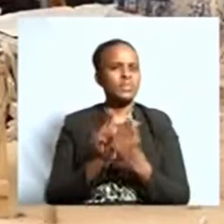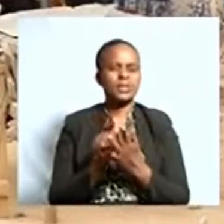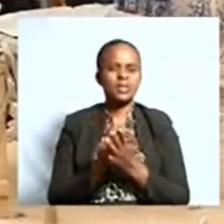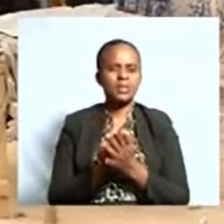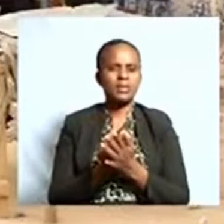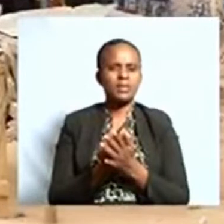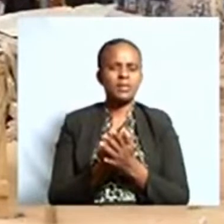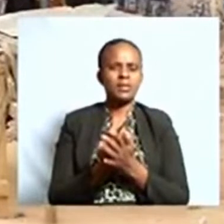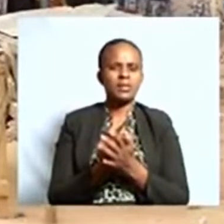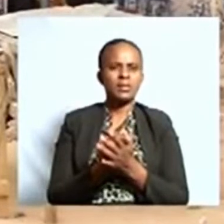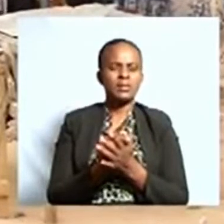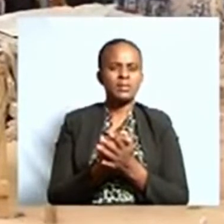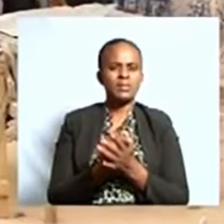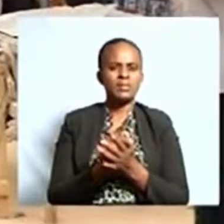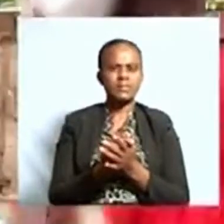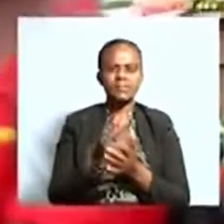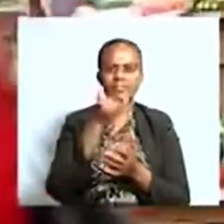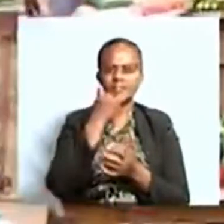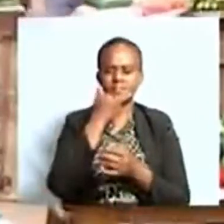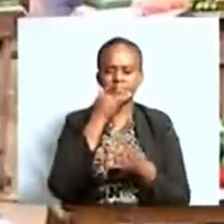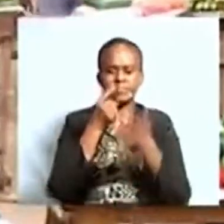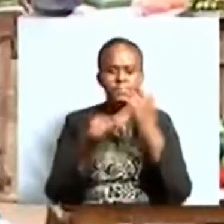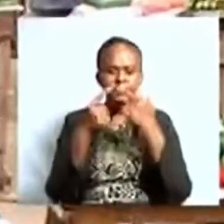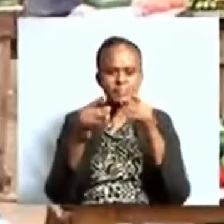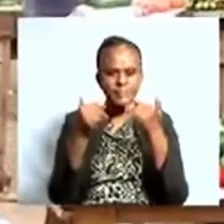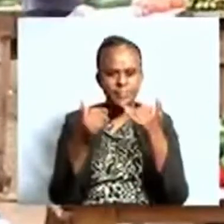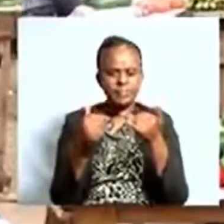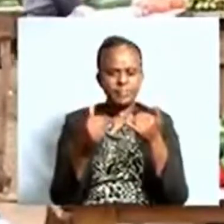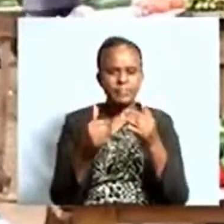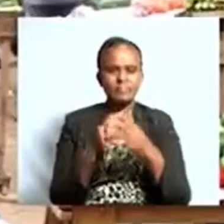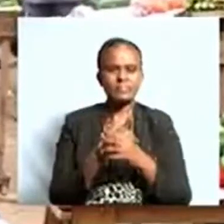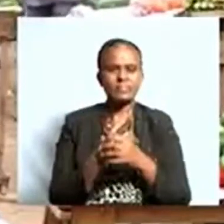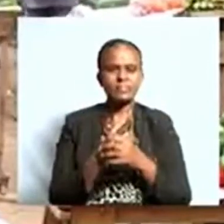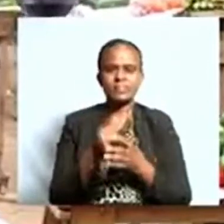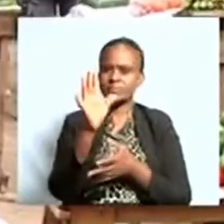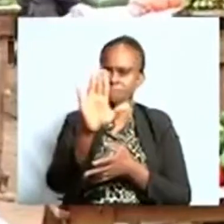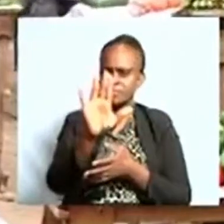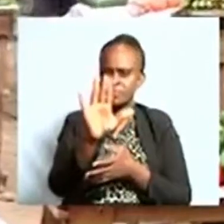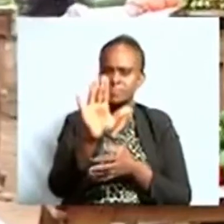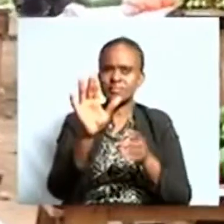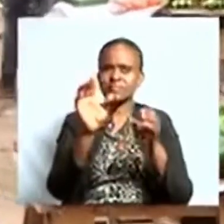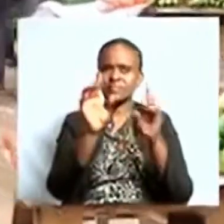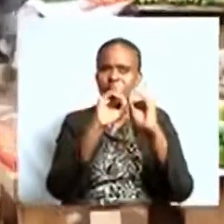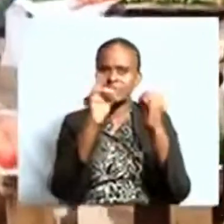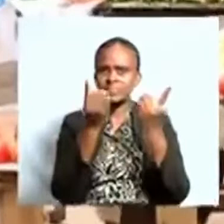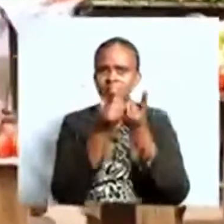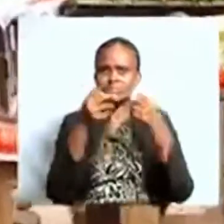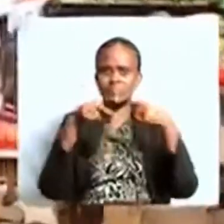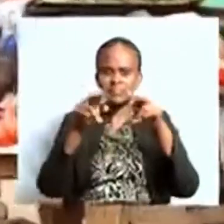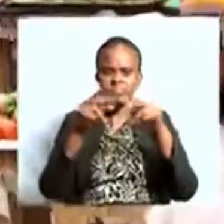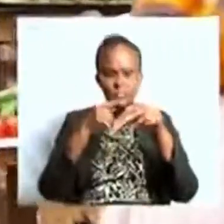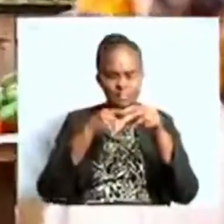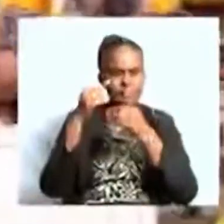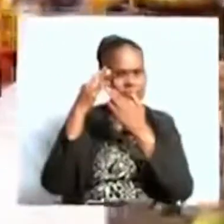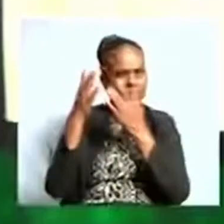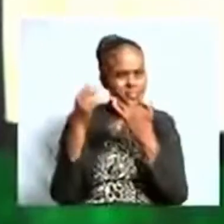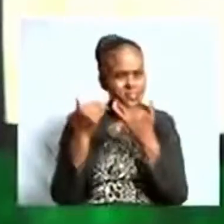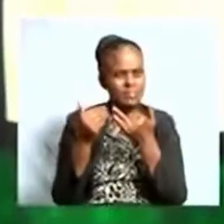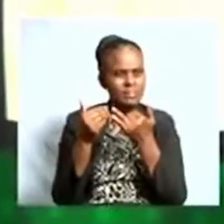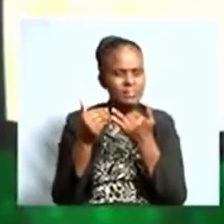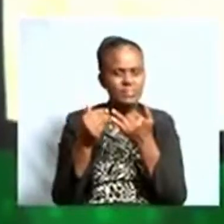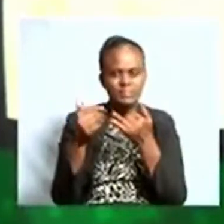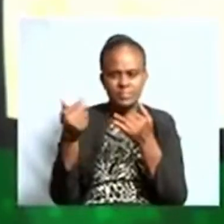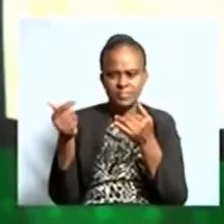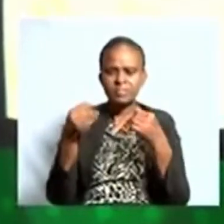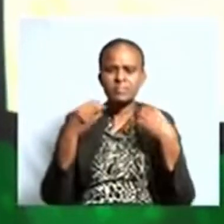about the illegality that is happening. So what's the solution? Wait a minute. On the district road, I expect that the